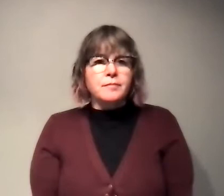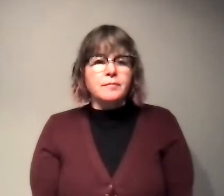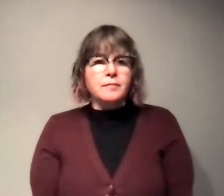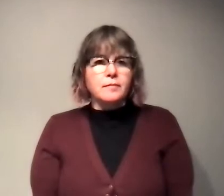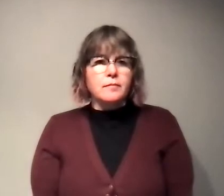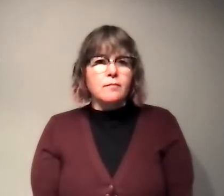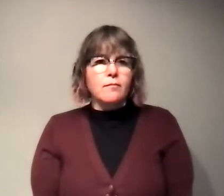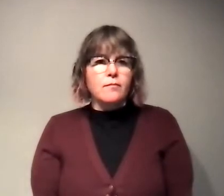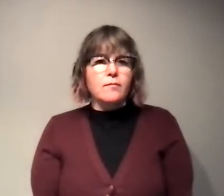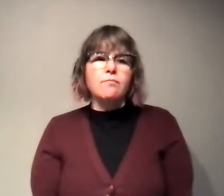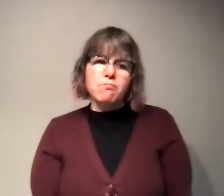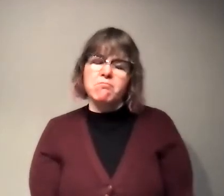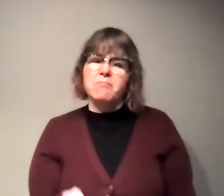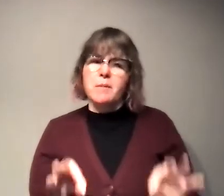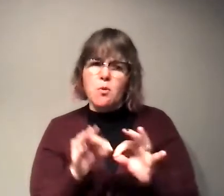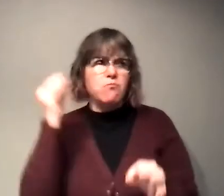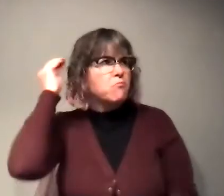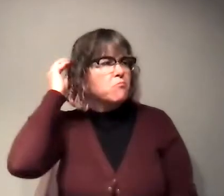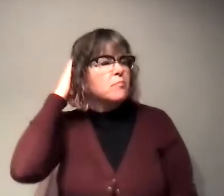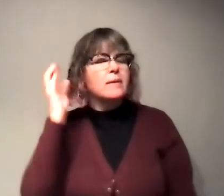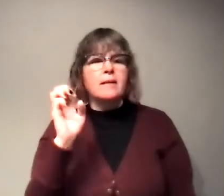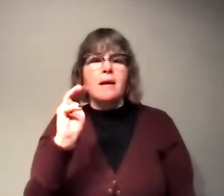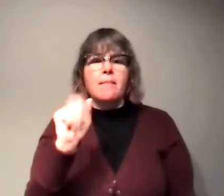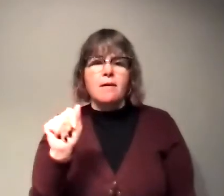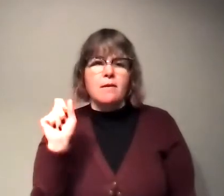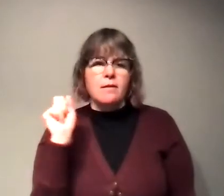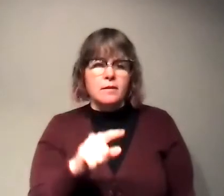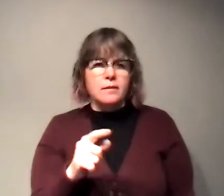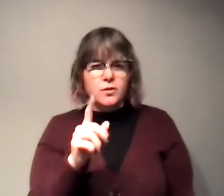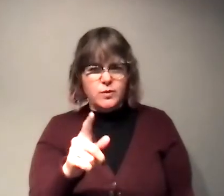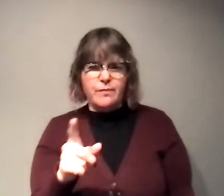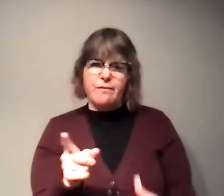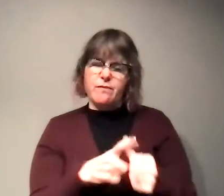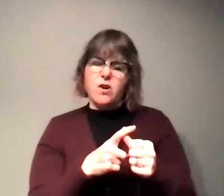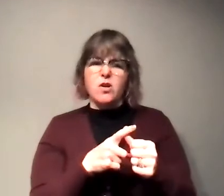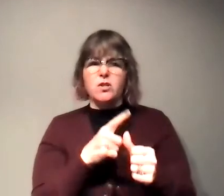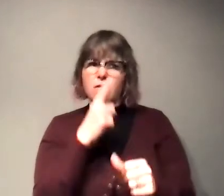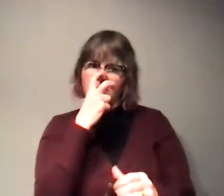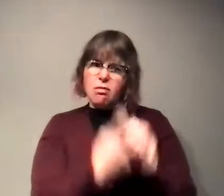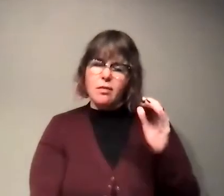Awesome. That's good to know. The next question is from Emma. What originally made you interested in science?